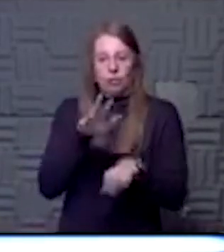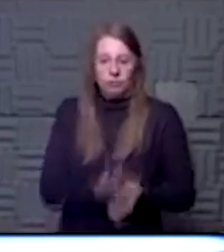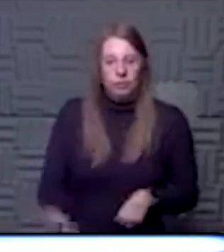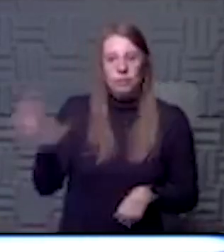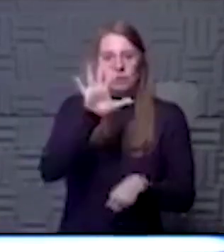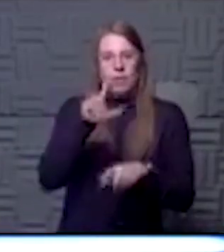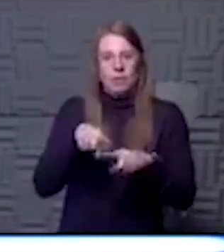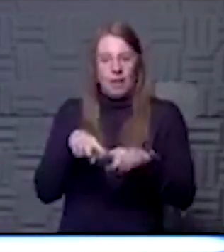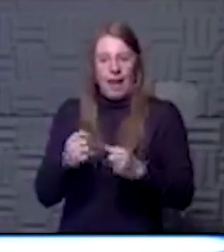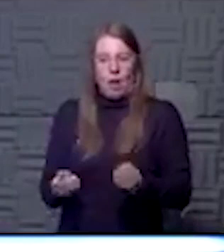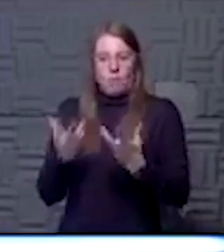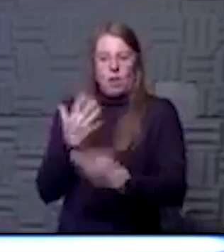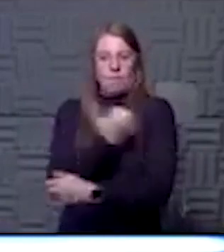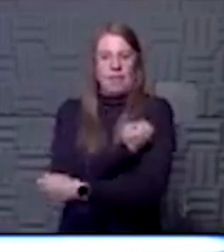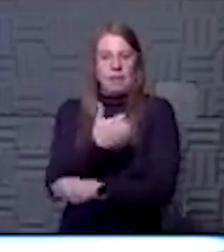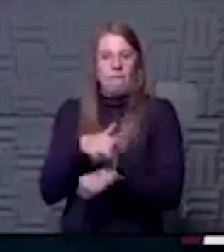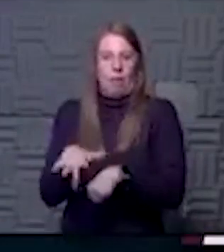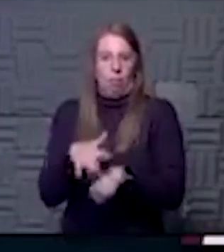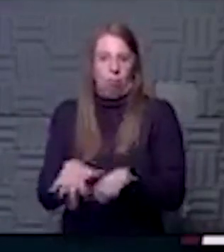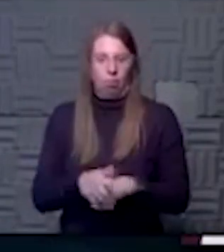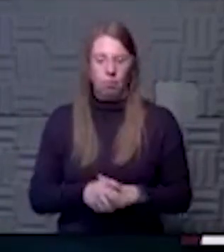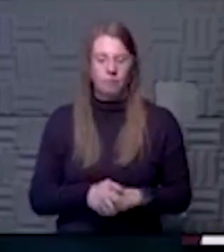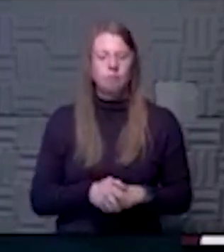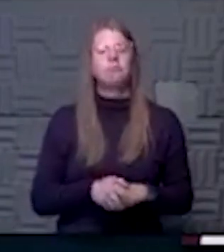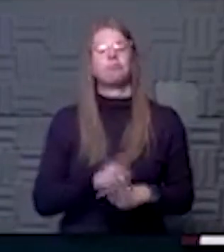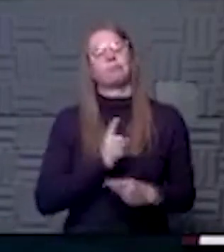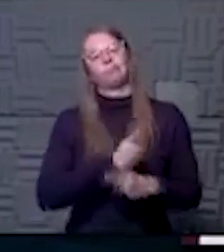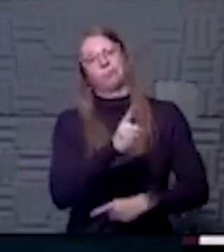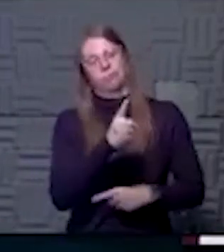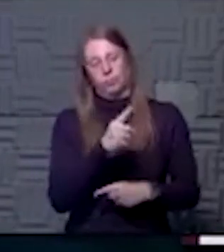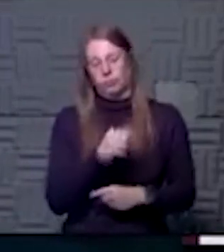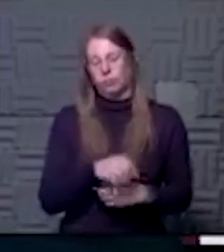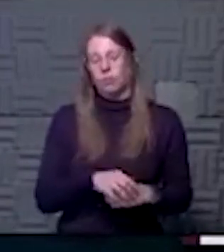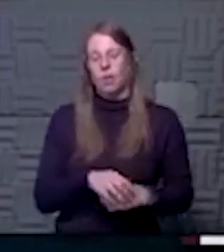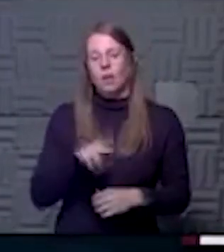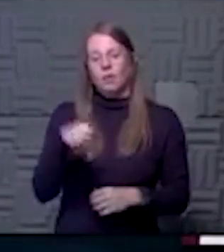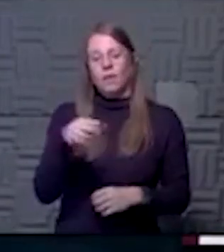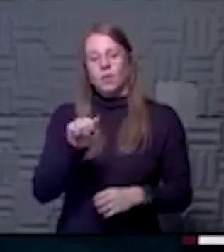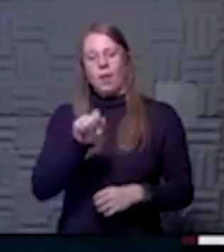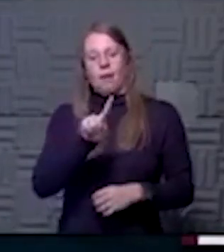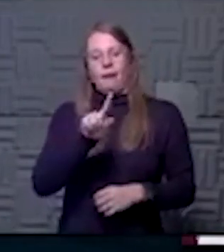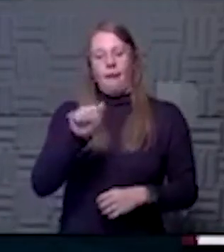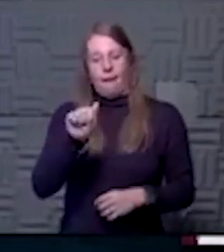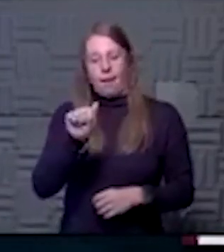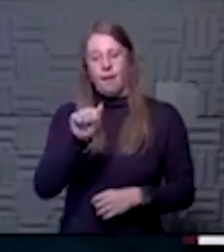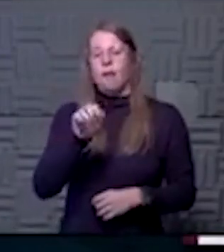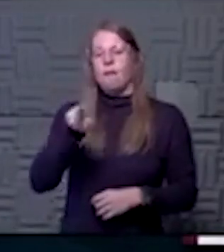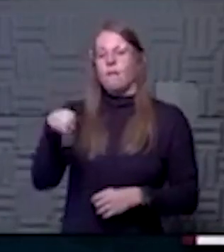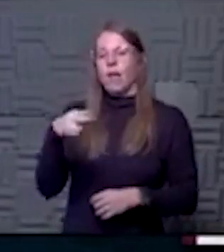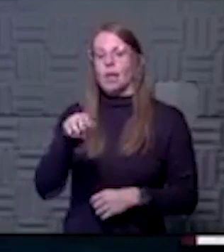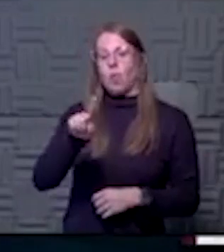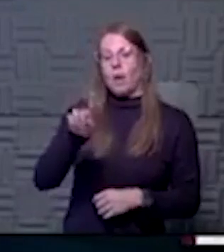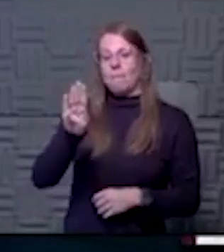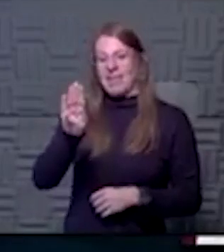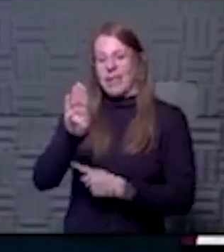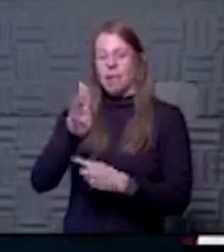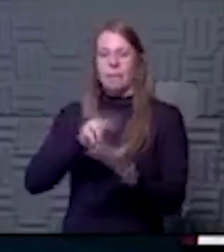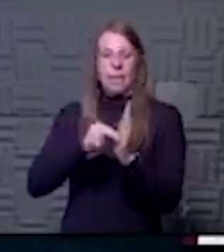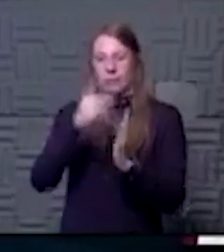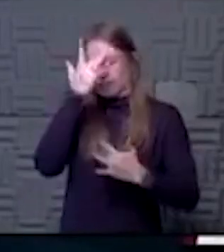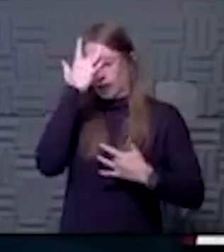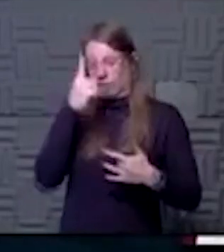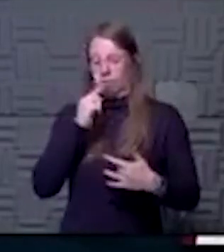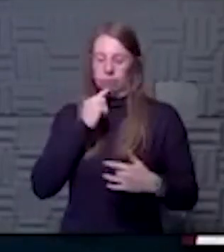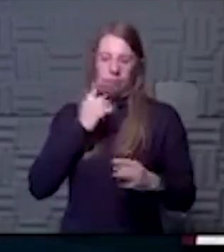availability of vaccine. You bet. So let's go ahead and talk then. What if with those phase 1A and phase 1B, the sickest of the sick, the